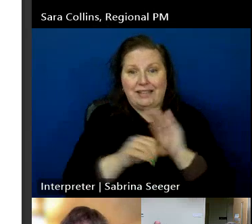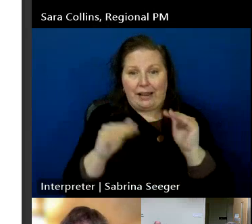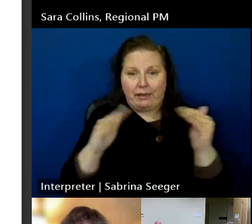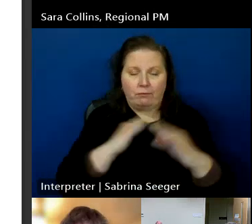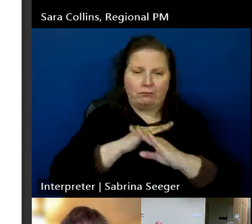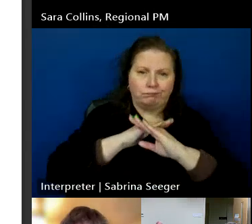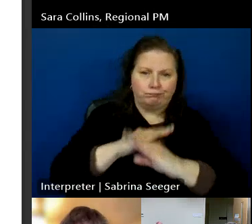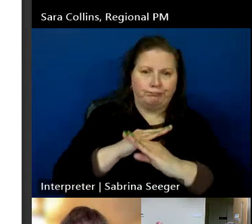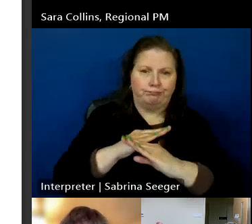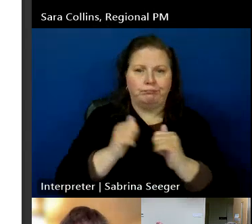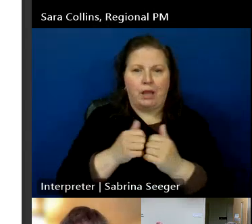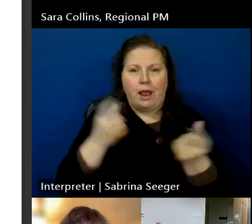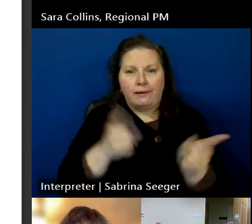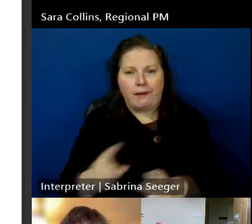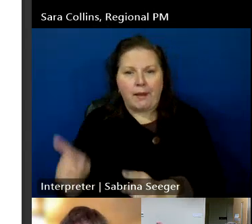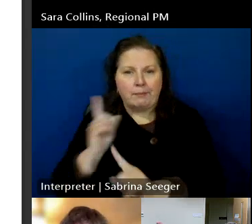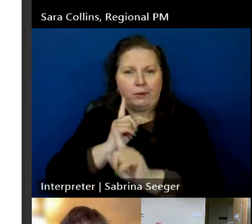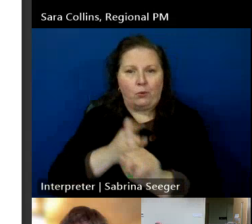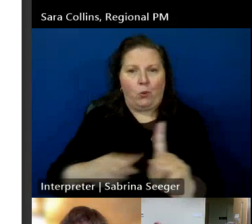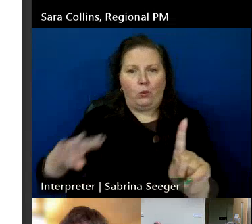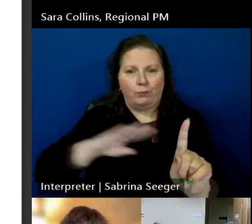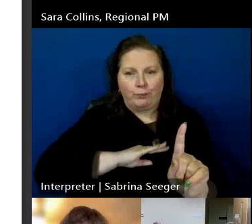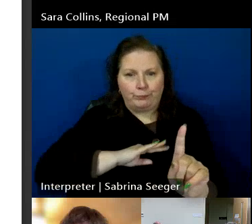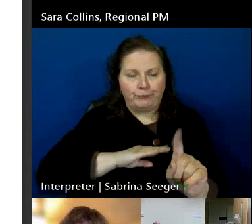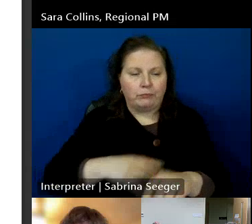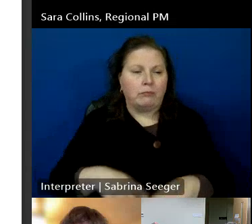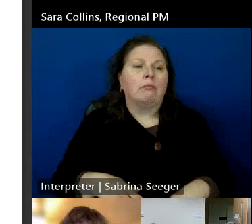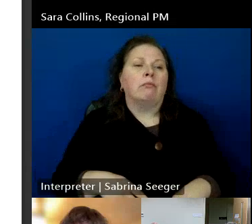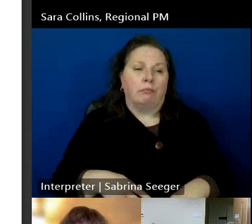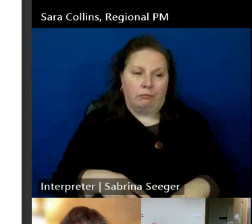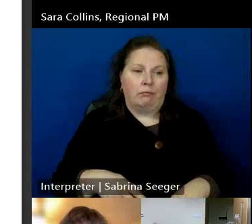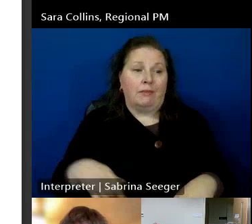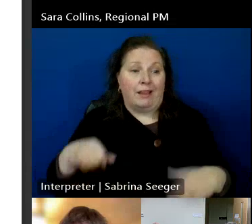to executing on those goals. And then lastly,